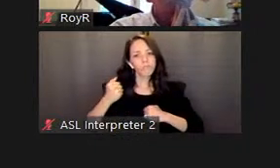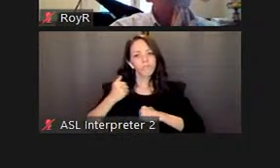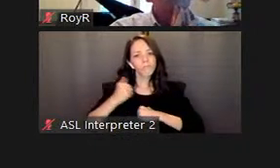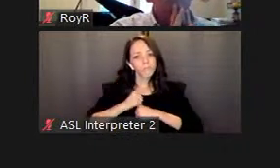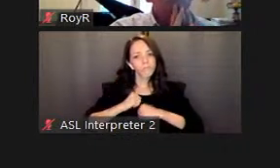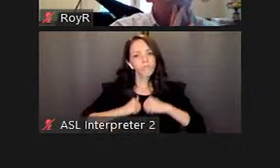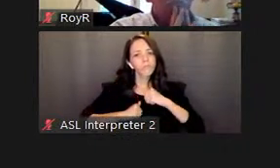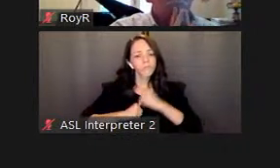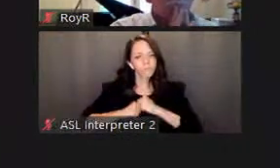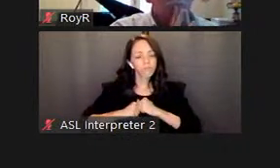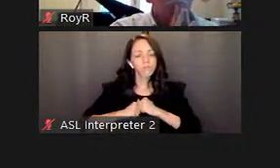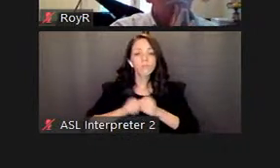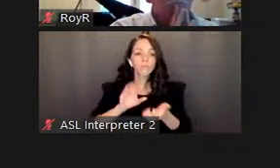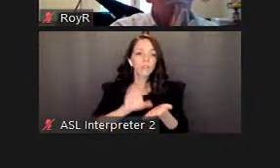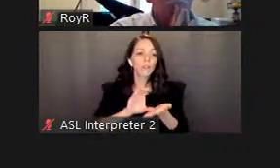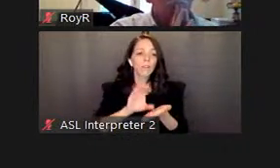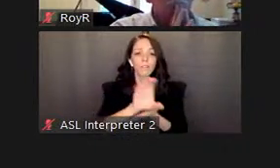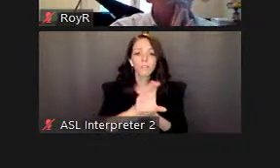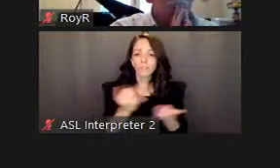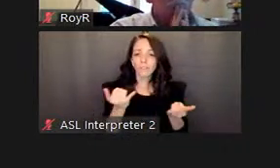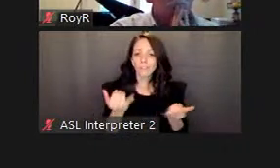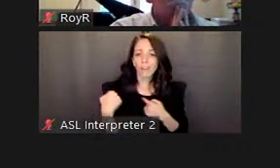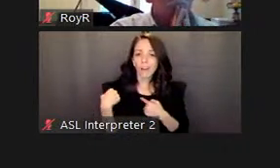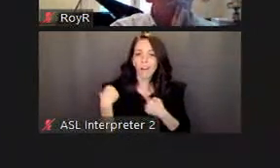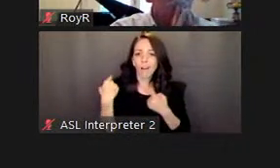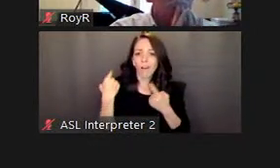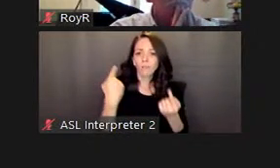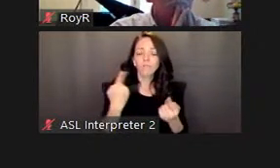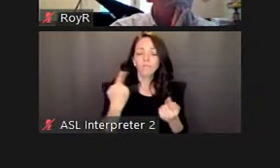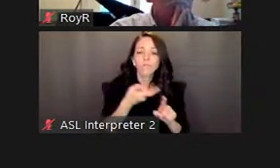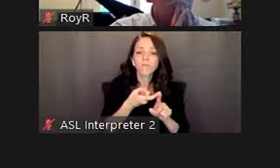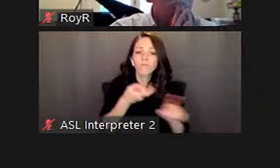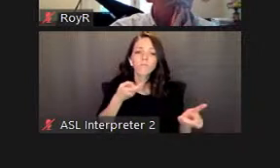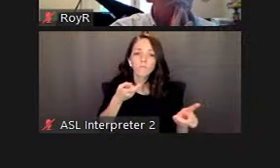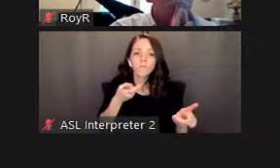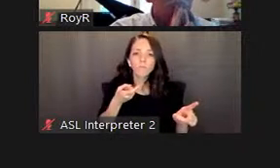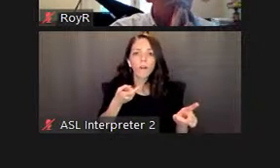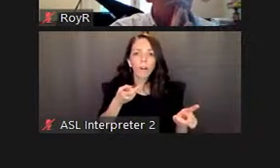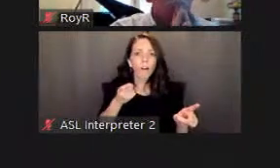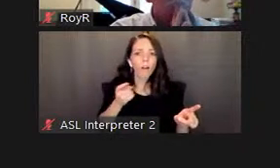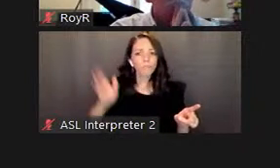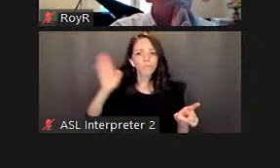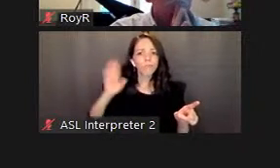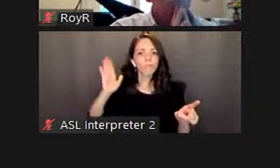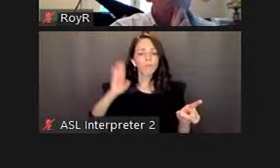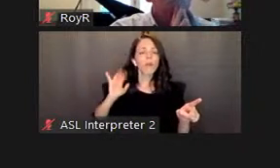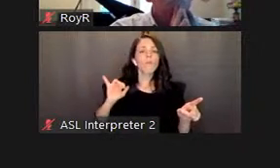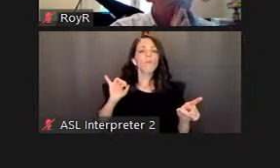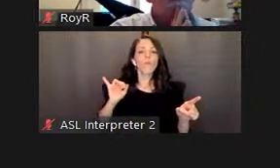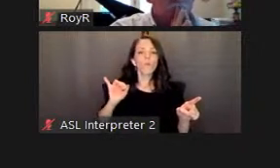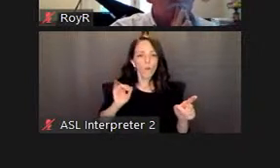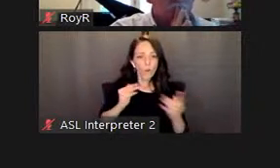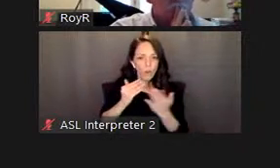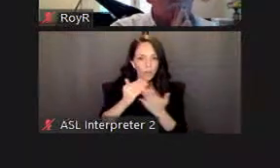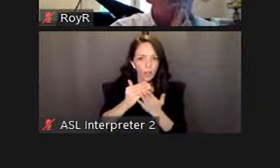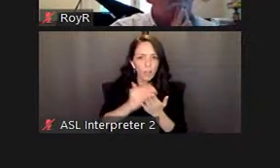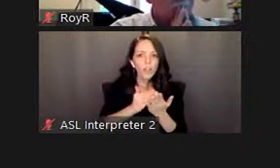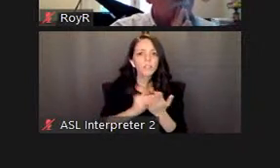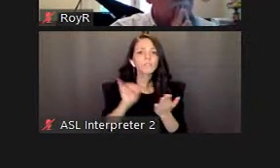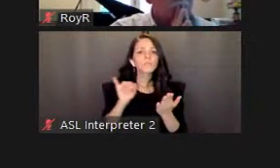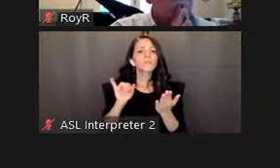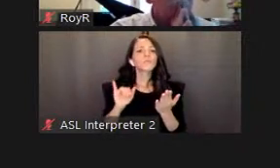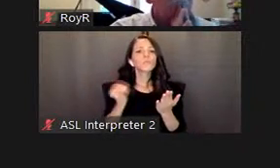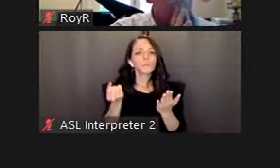investment areas for ARPA use grew directly out of the lessons learned from the county's pandemic response to